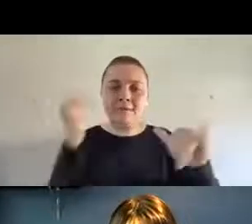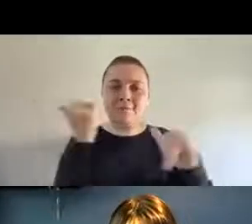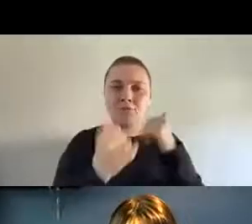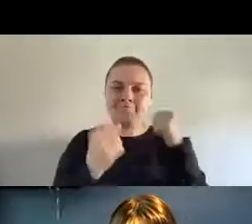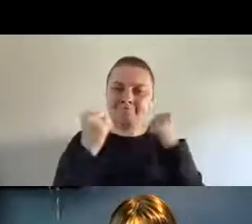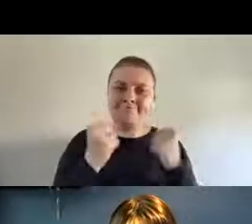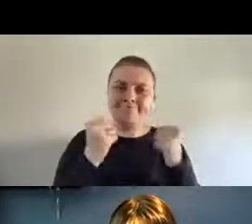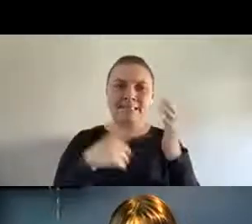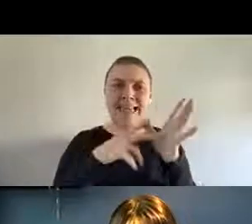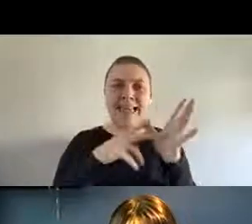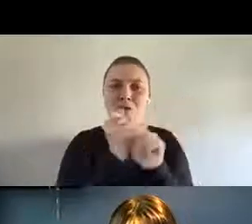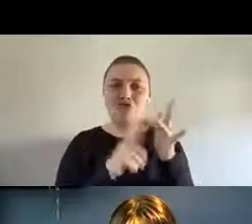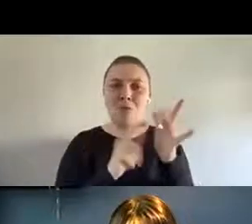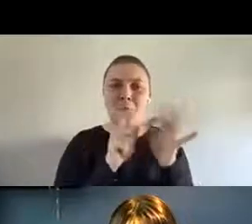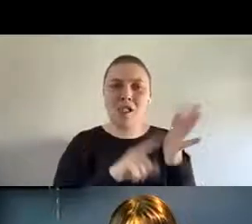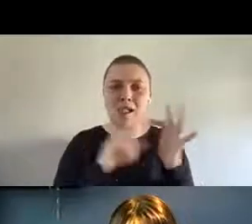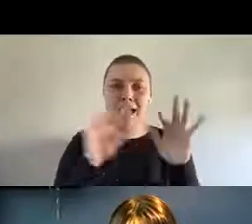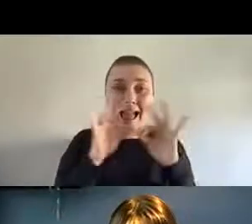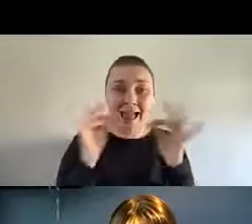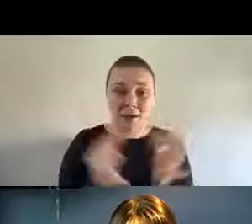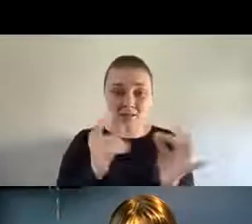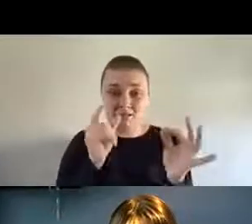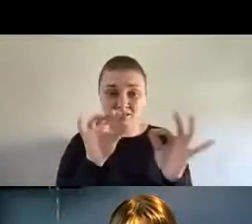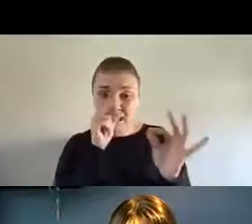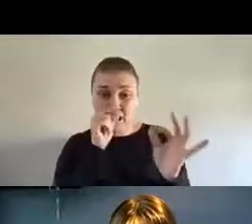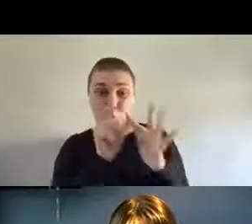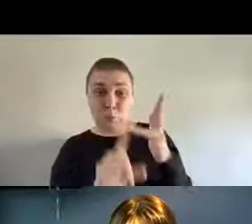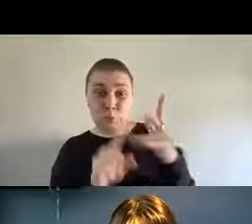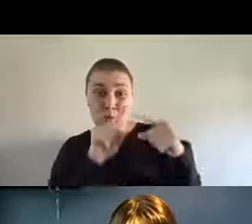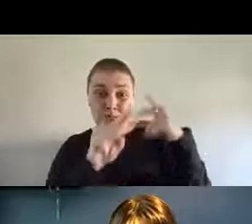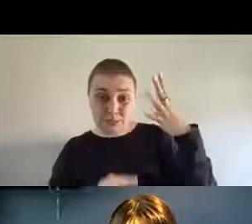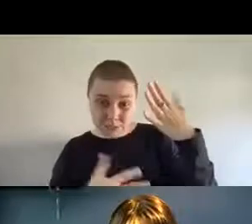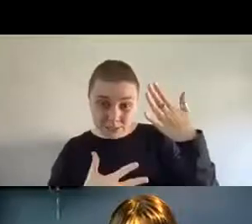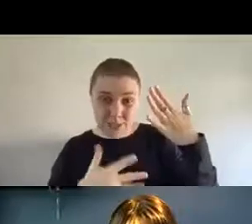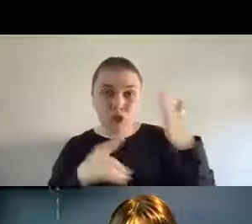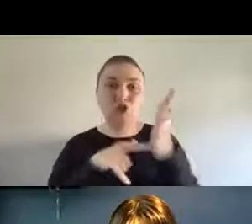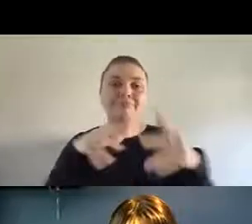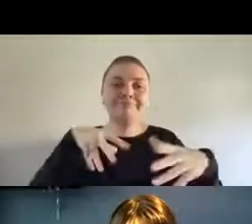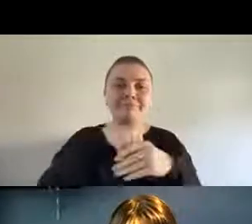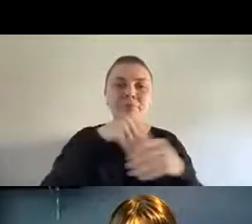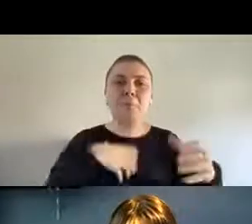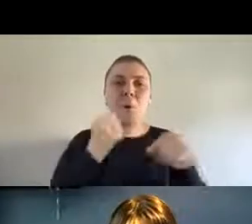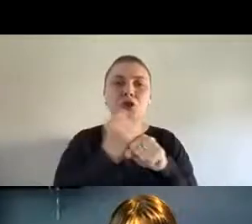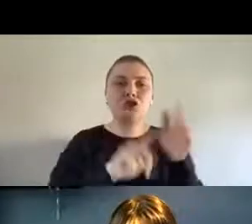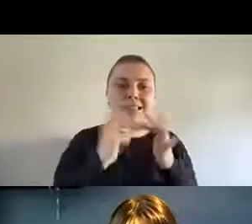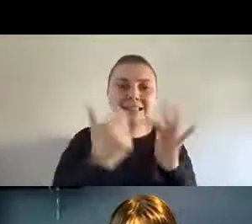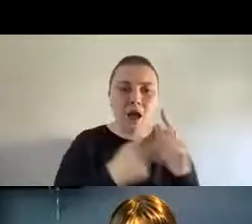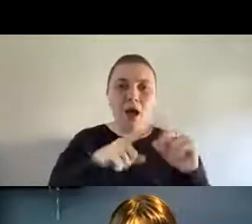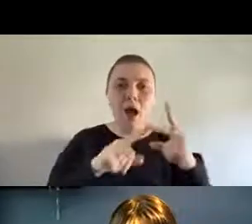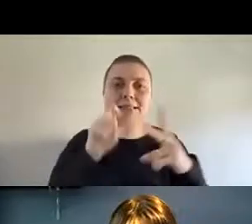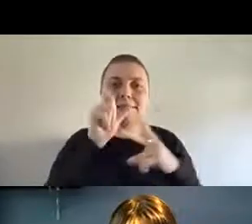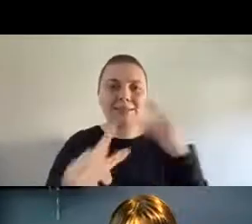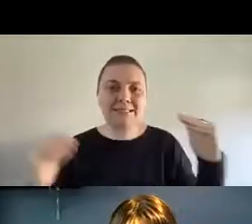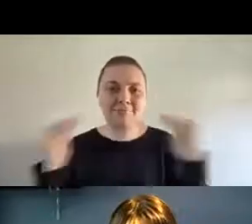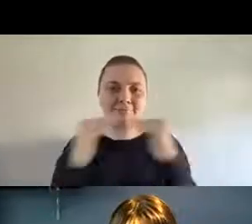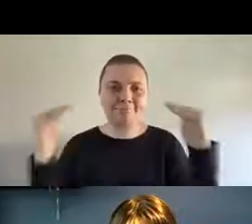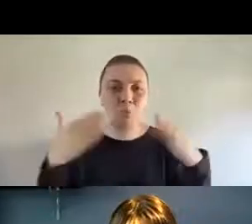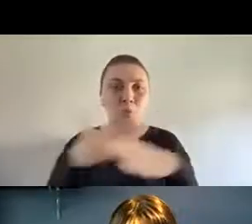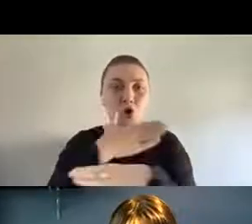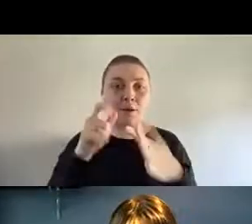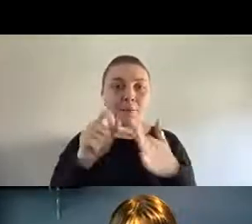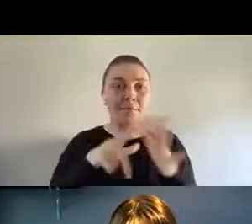actions that you can take as an organisation to contribute to a more gender and disability equitable